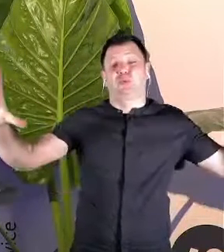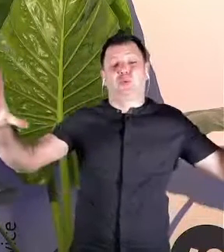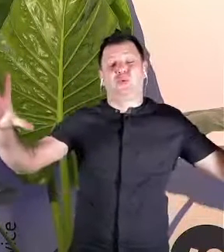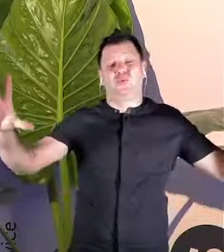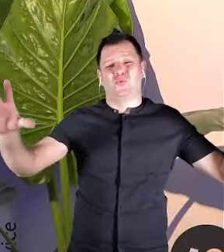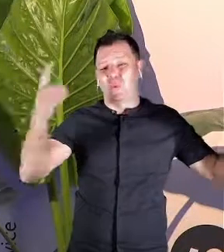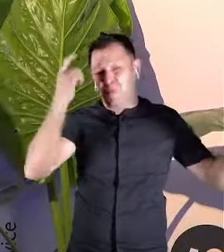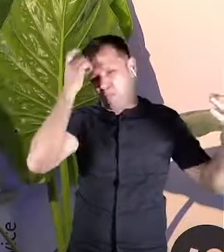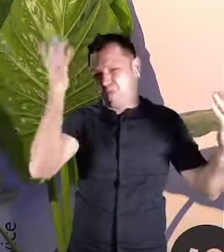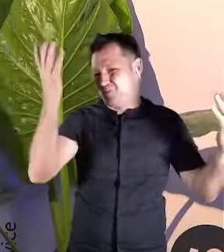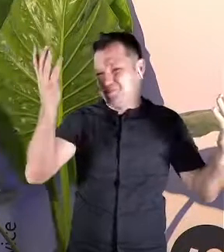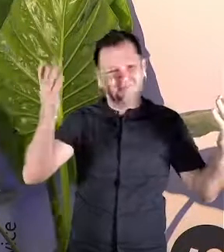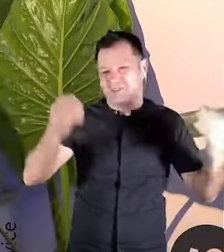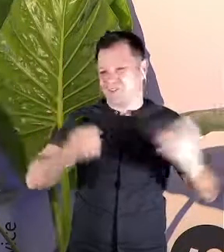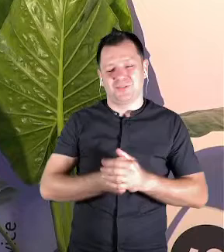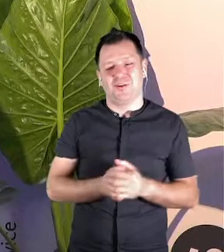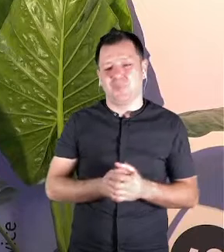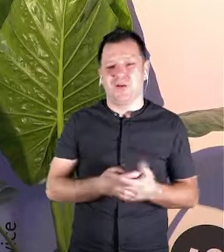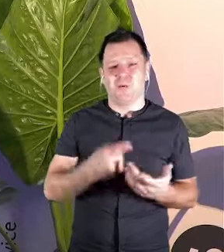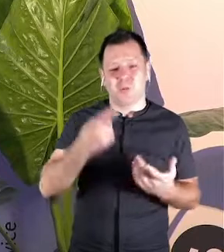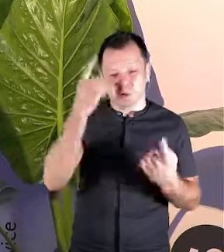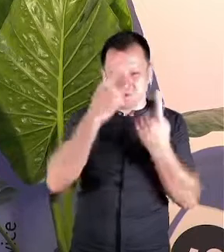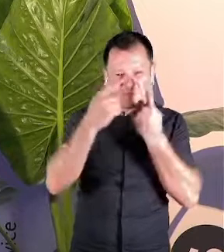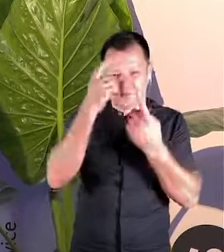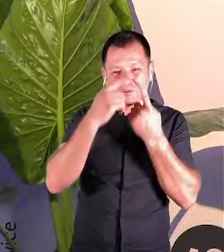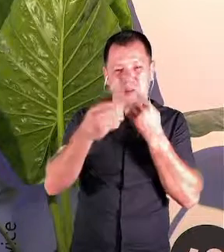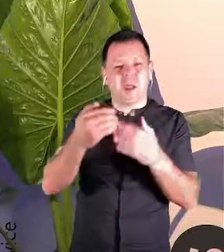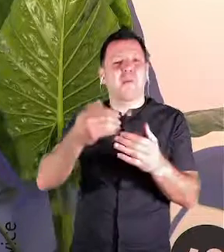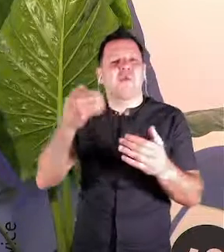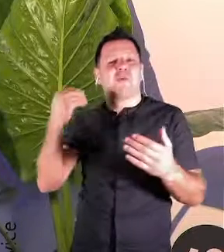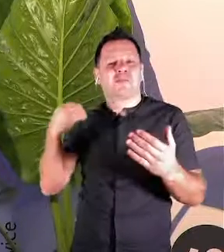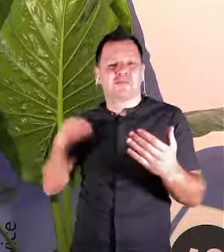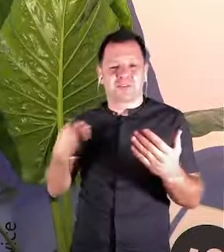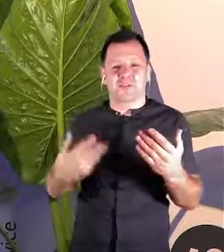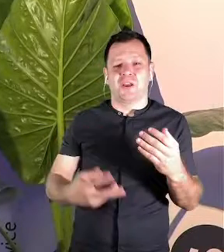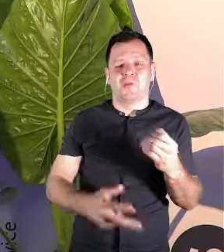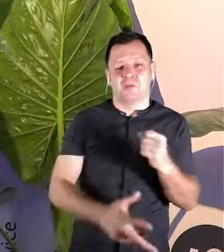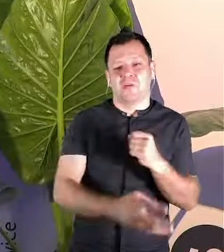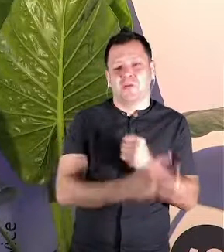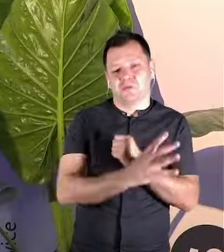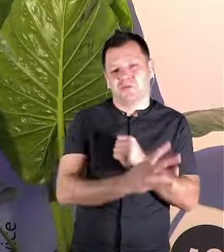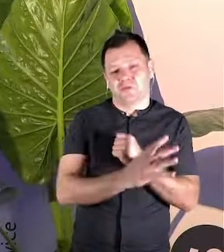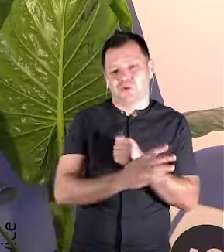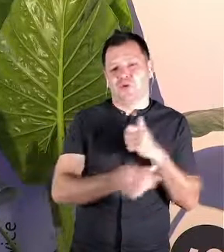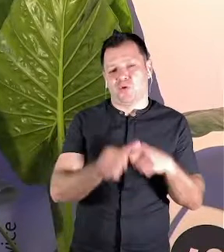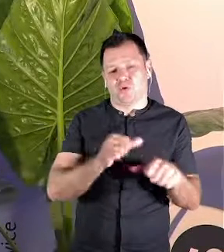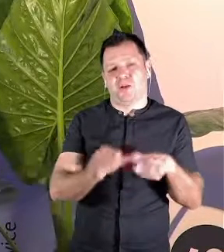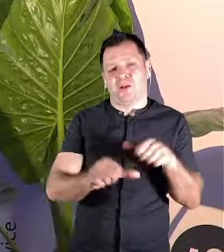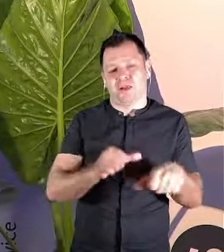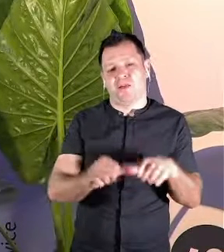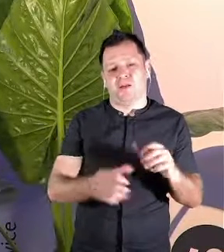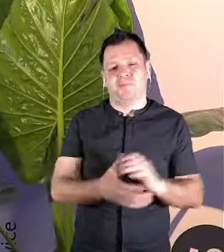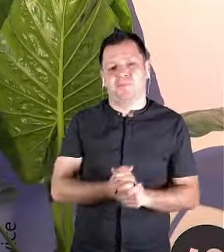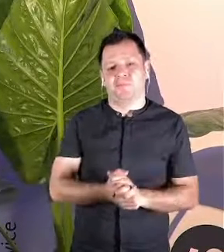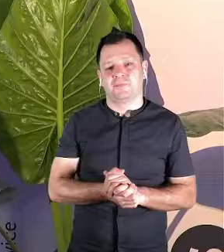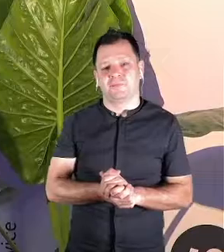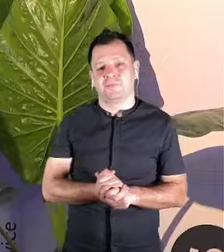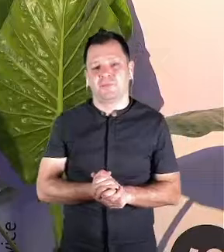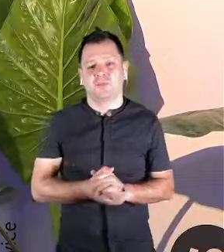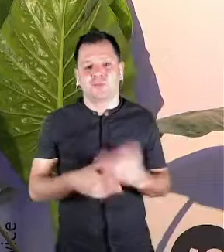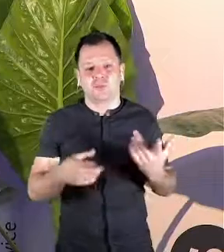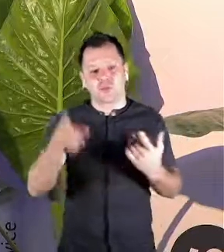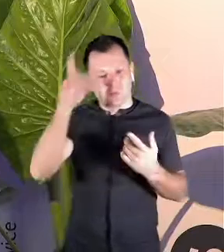if you found any information about if there was any opposition by the citizens to this crazy idea.